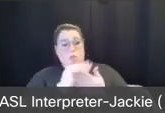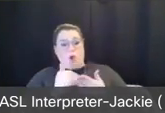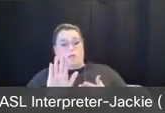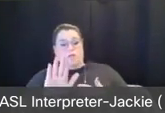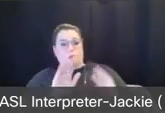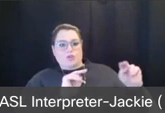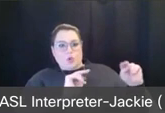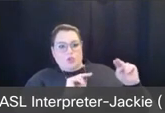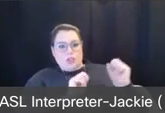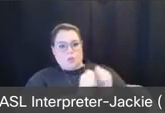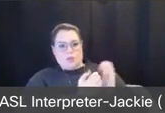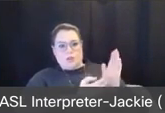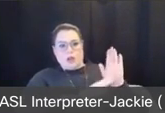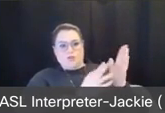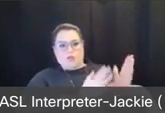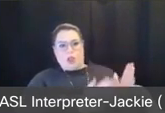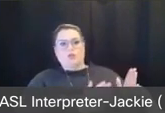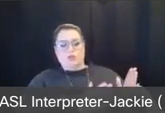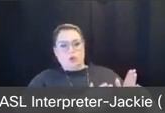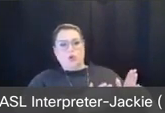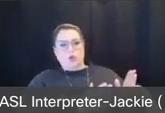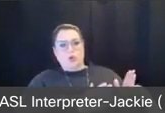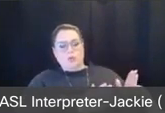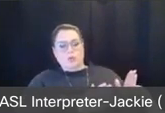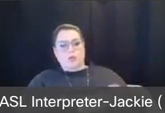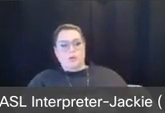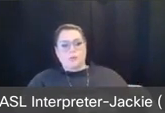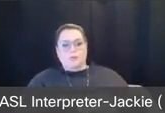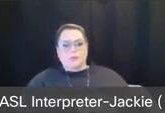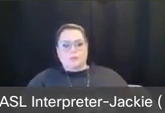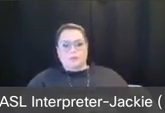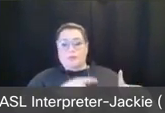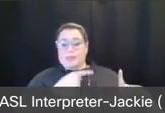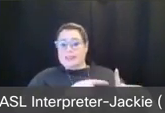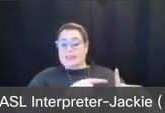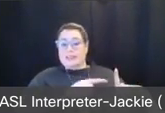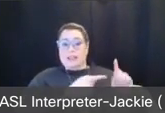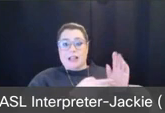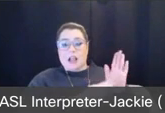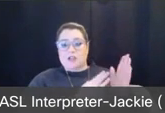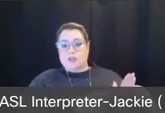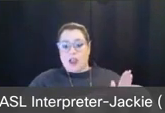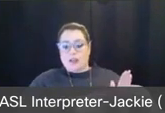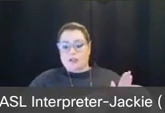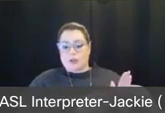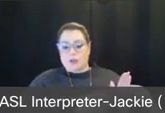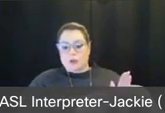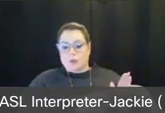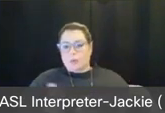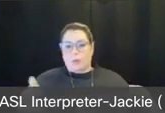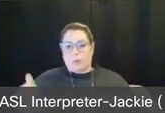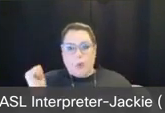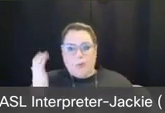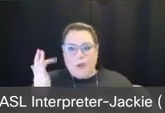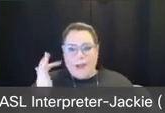Some will do it, some won't. This particular contractor did, but then he obviously didn't have a policy, so it didn't matter